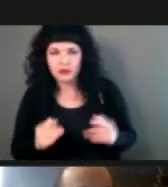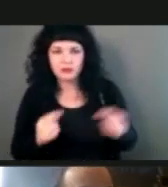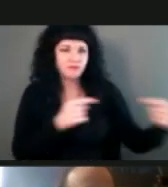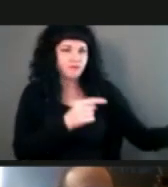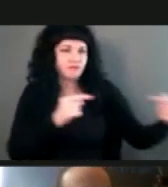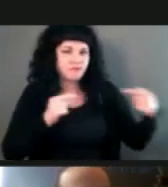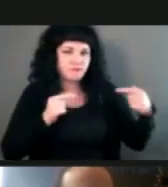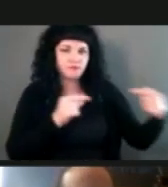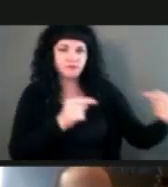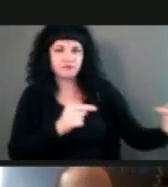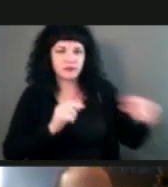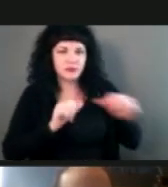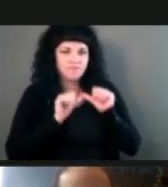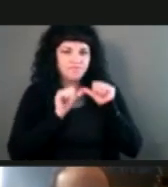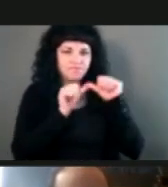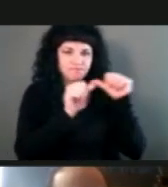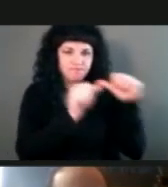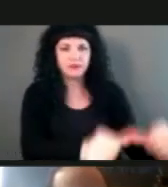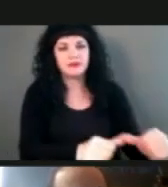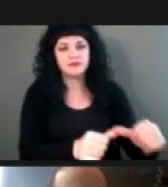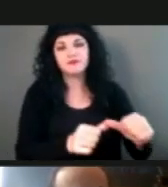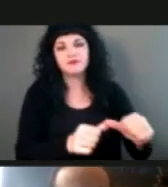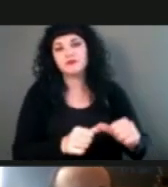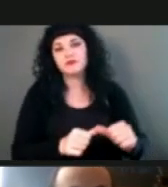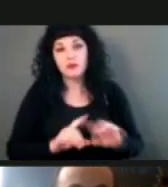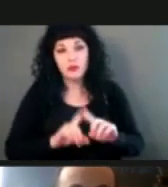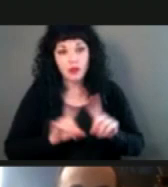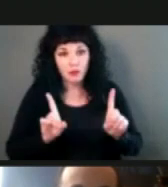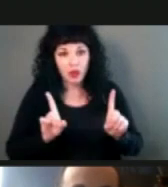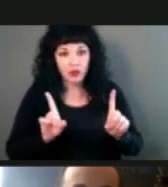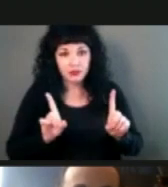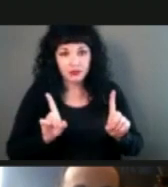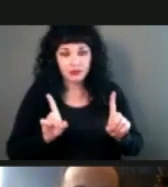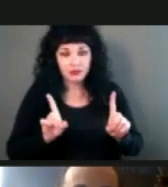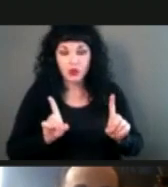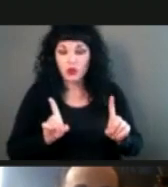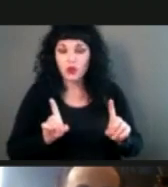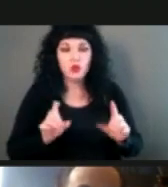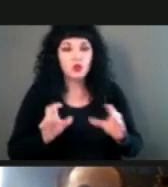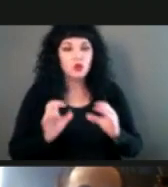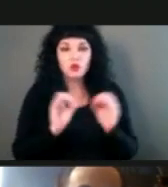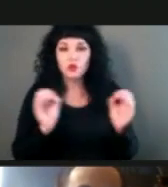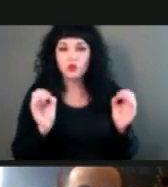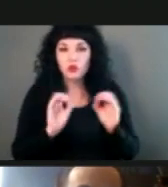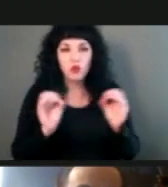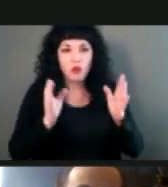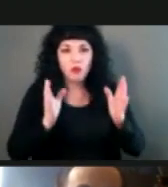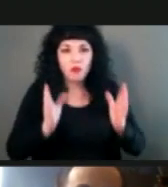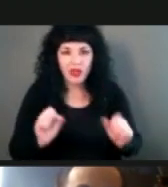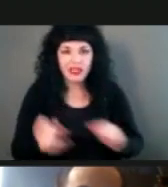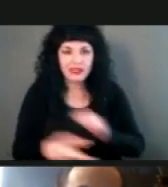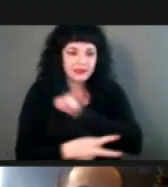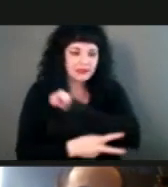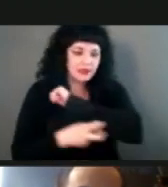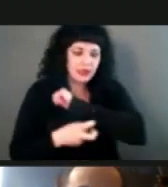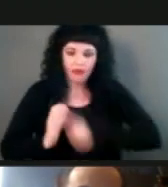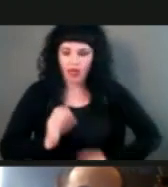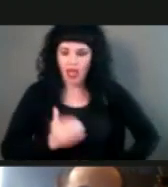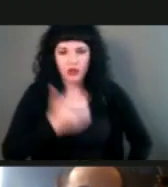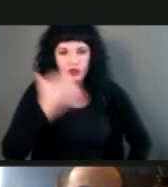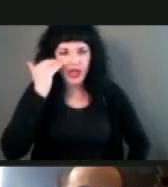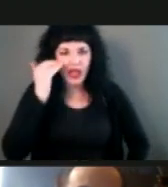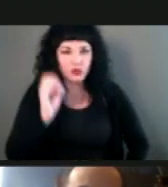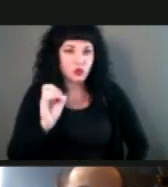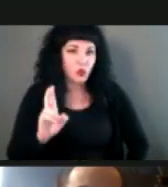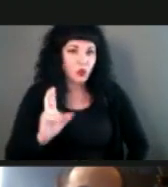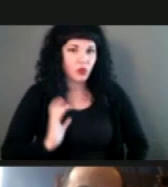But know this, no one can take away our knowledge. No one can take away our joy. And with that, we'd